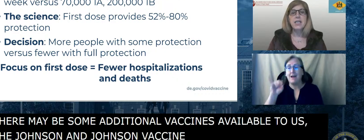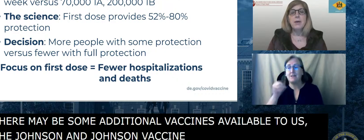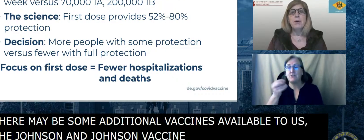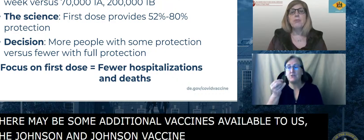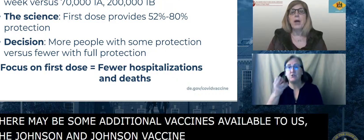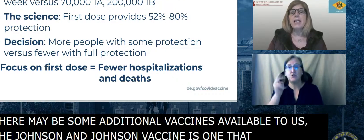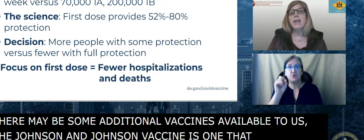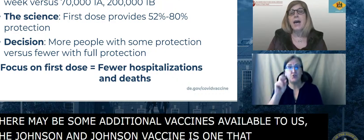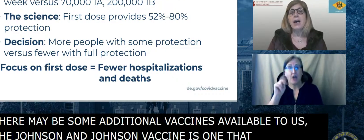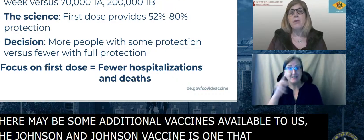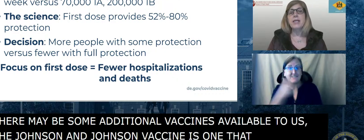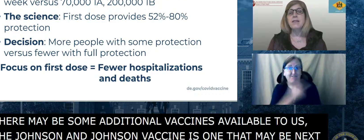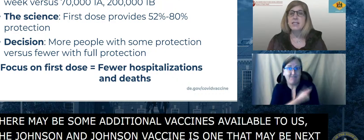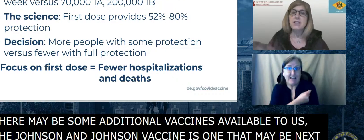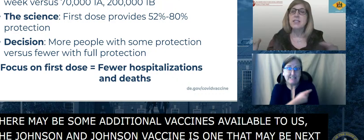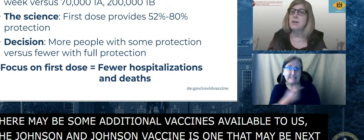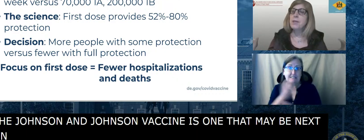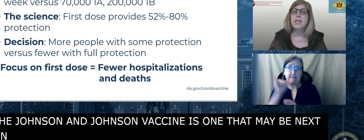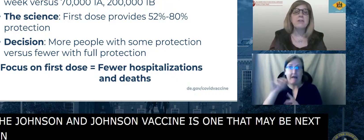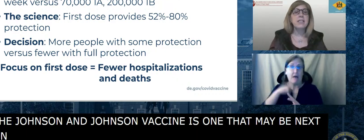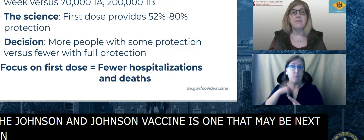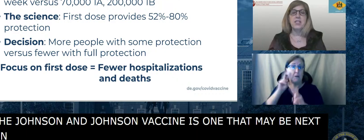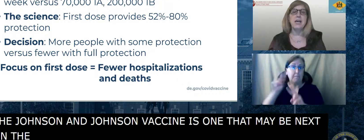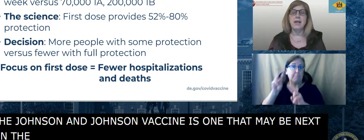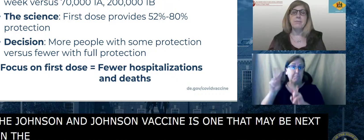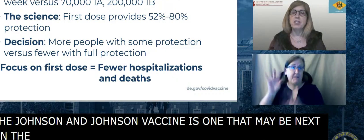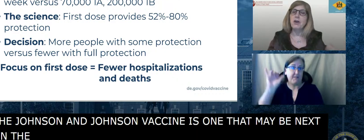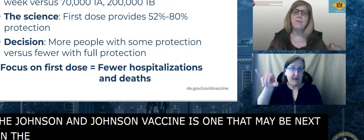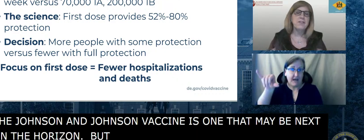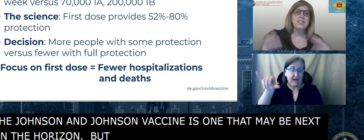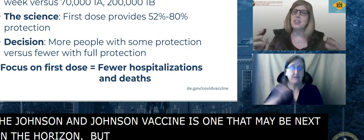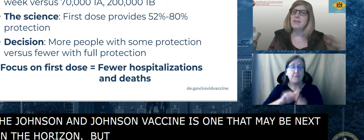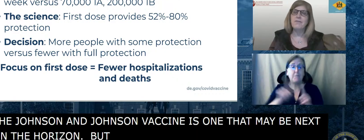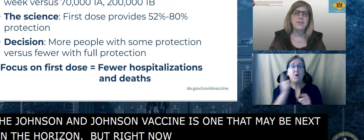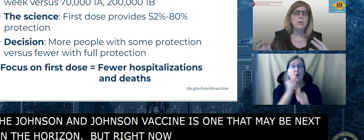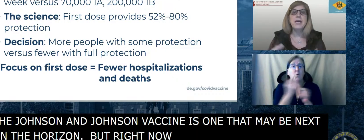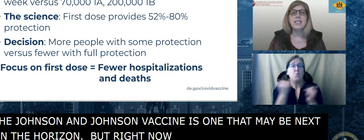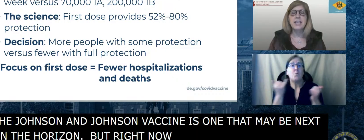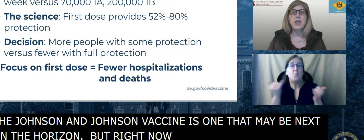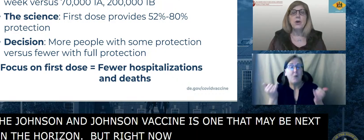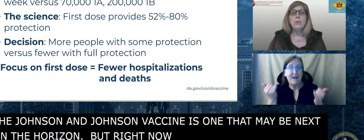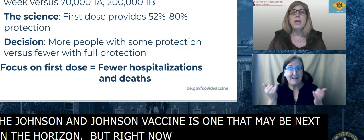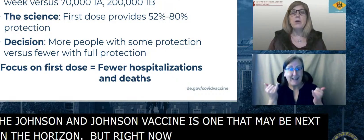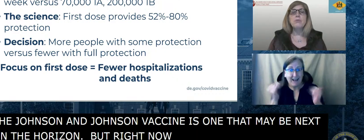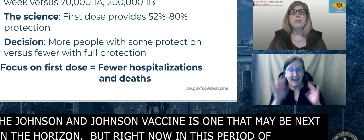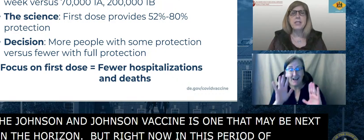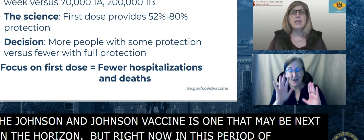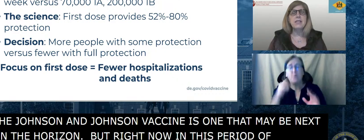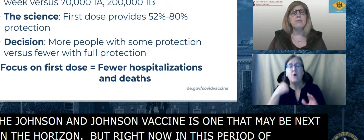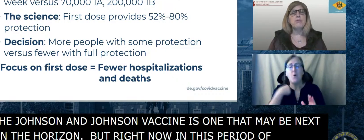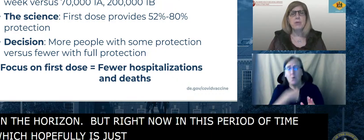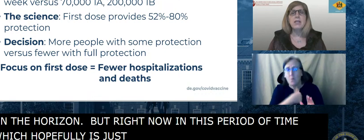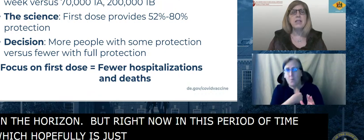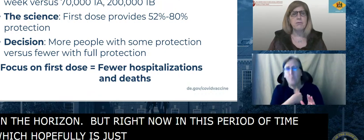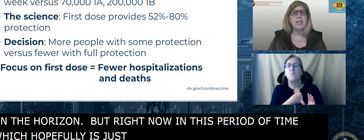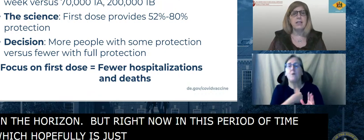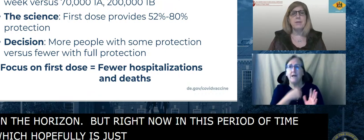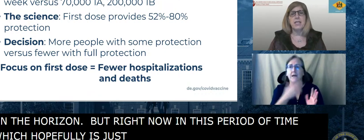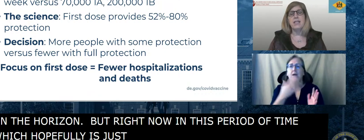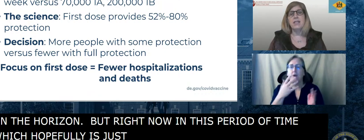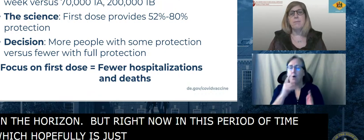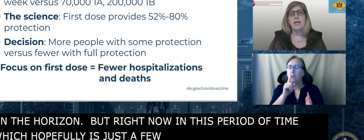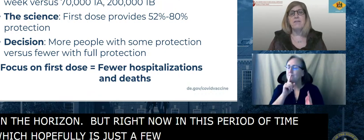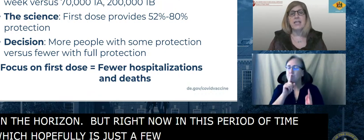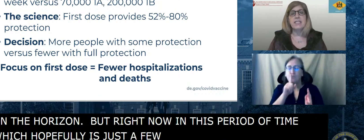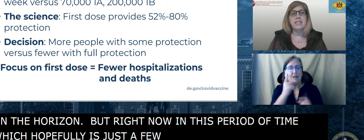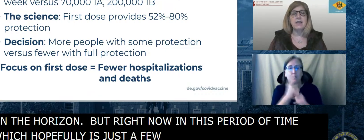horizon. But right now, in this period of time, which hopefully is just a few weeks, we are really, really, really